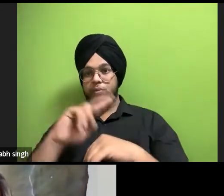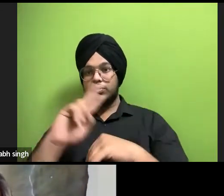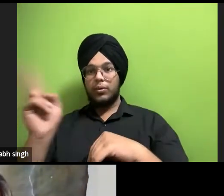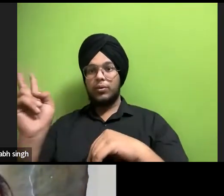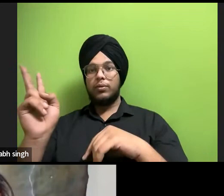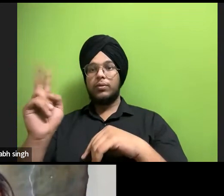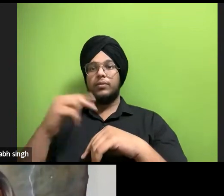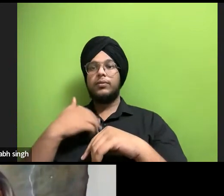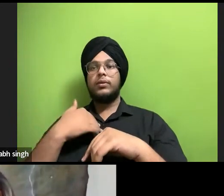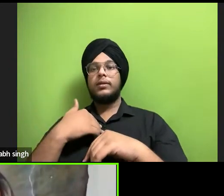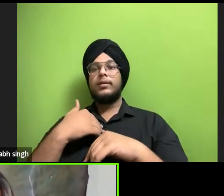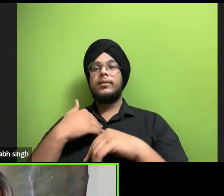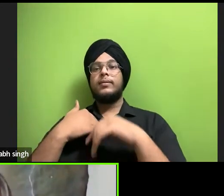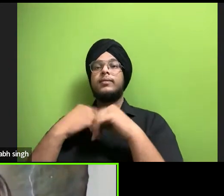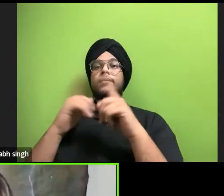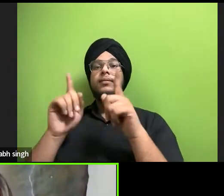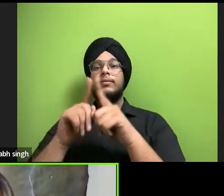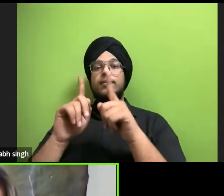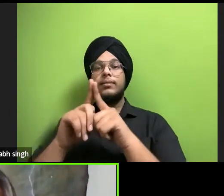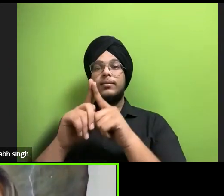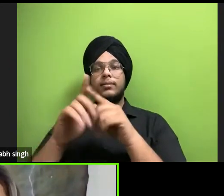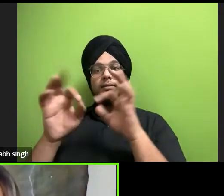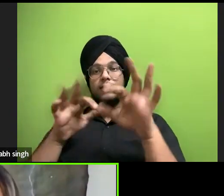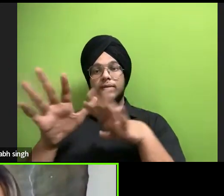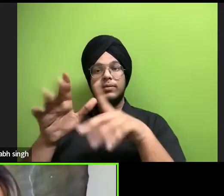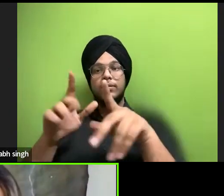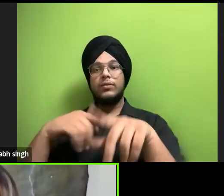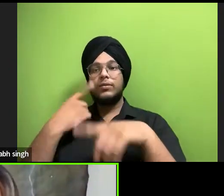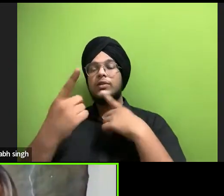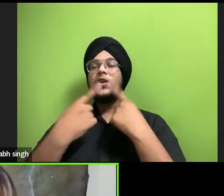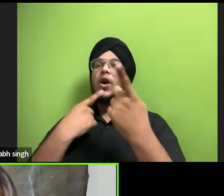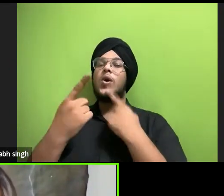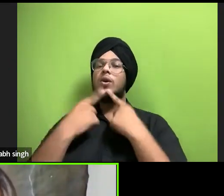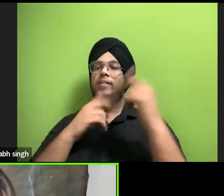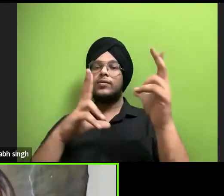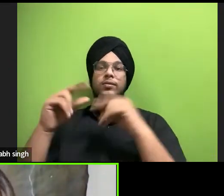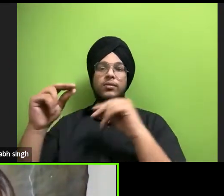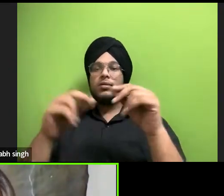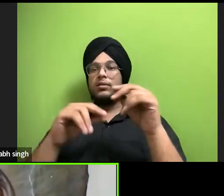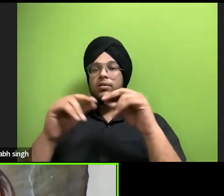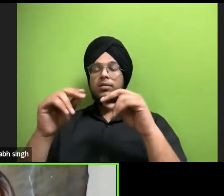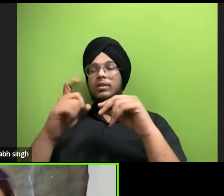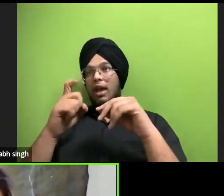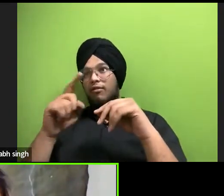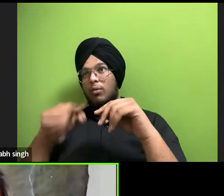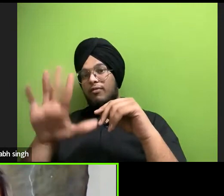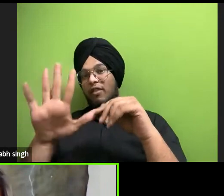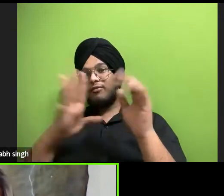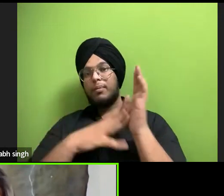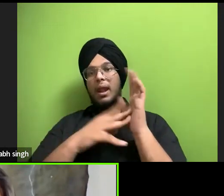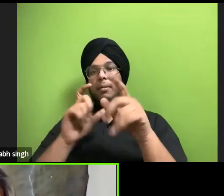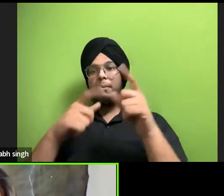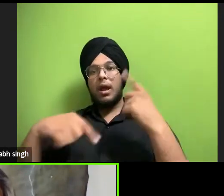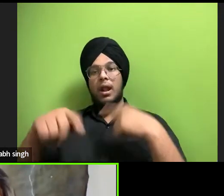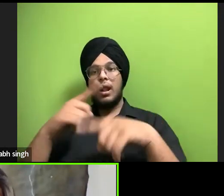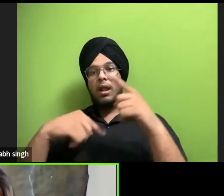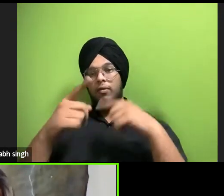just a city talking to each other, 7.5 million people for three